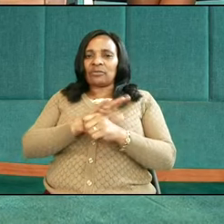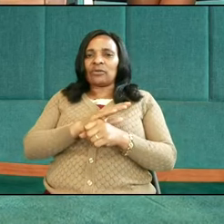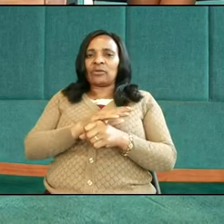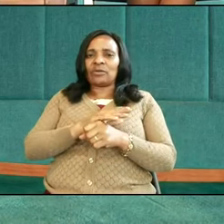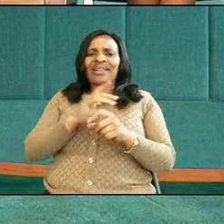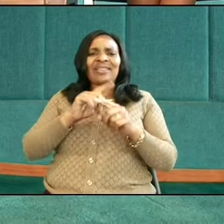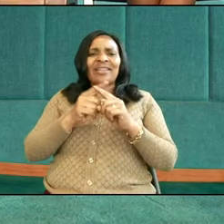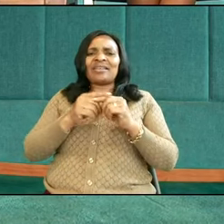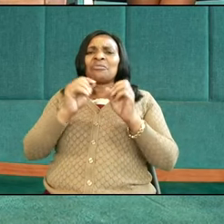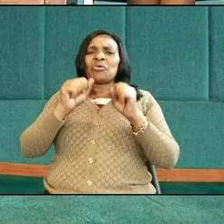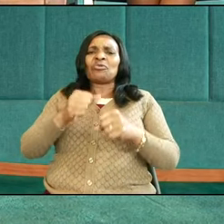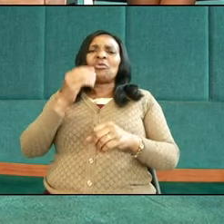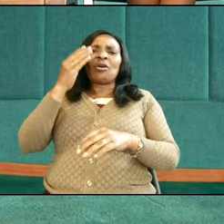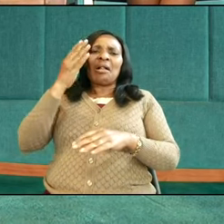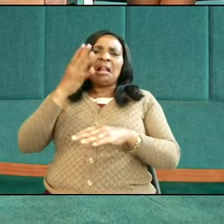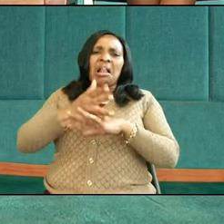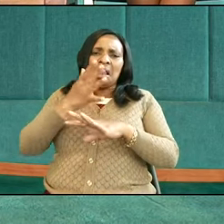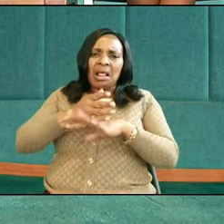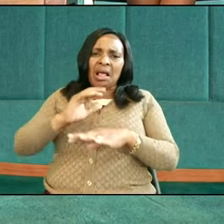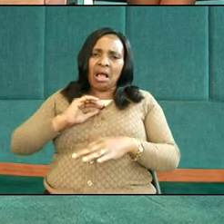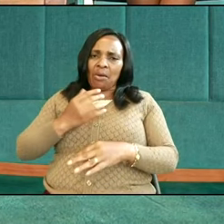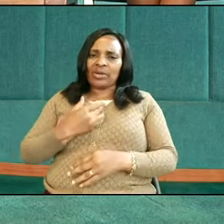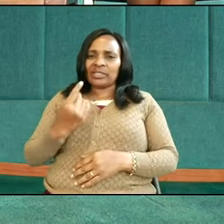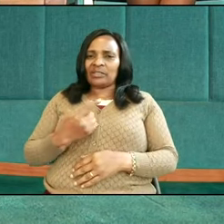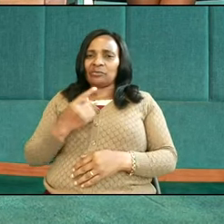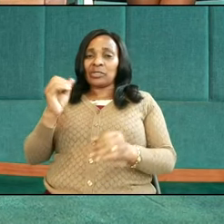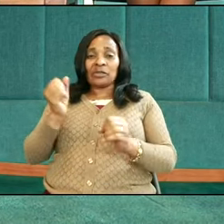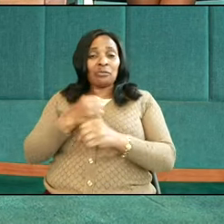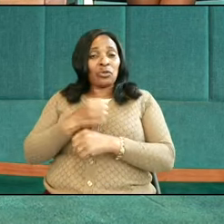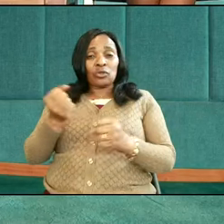lying to ourselves if we did not admit that